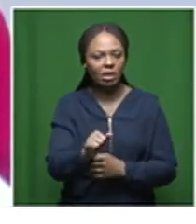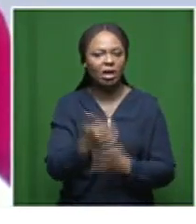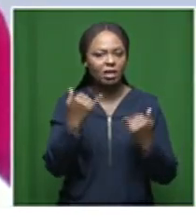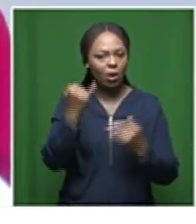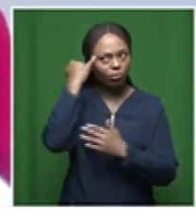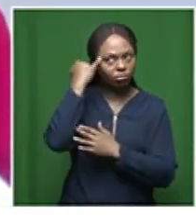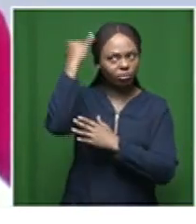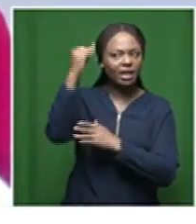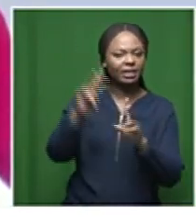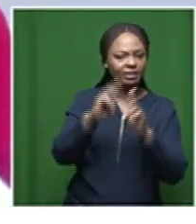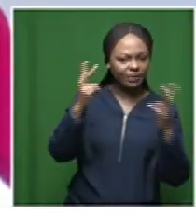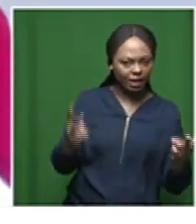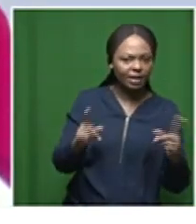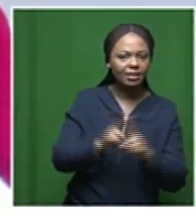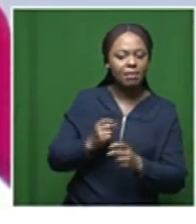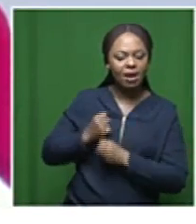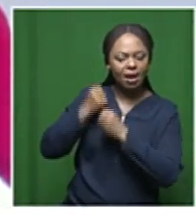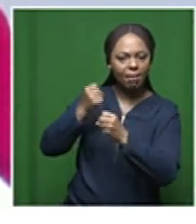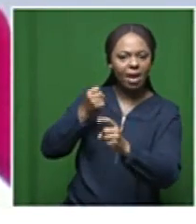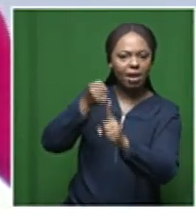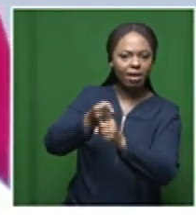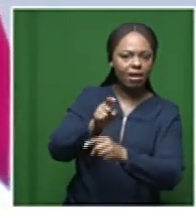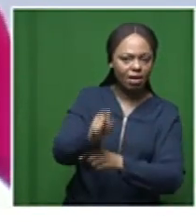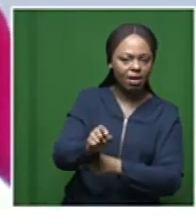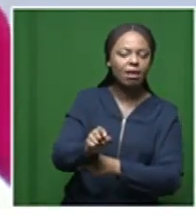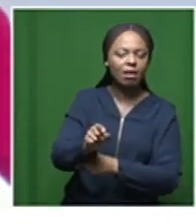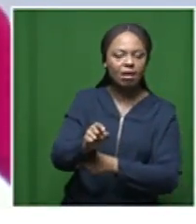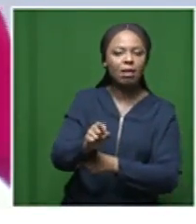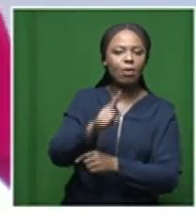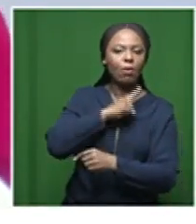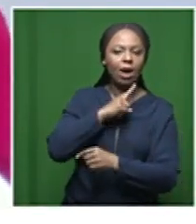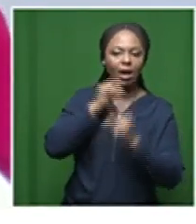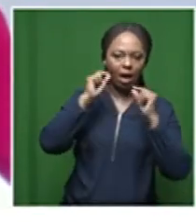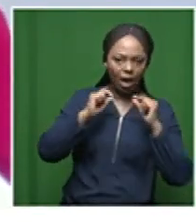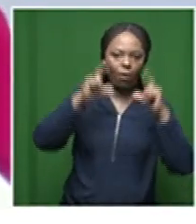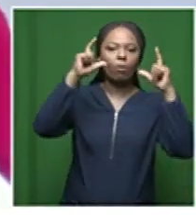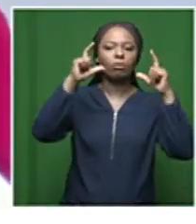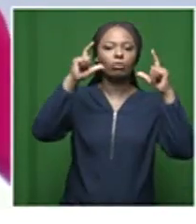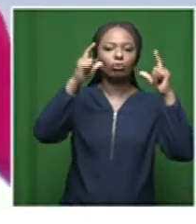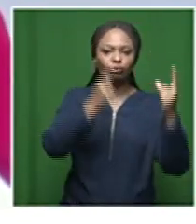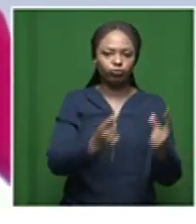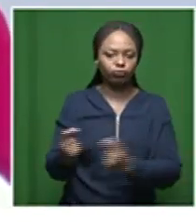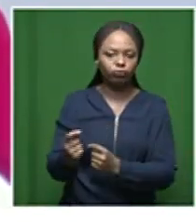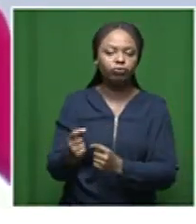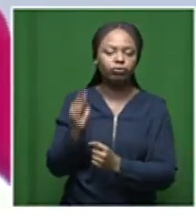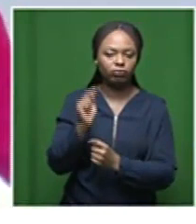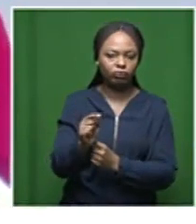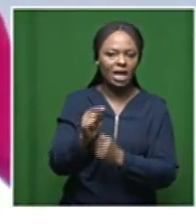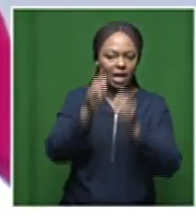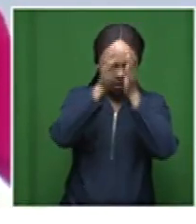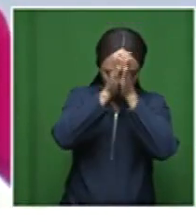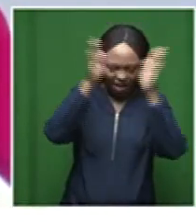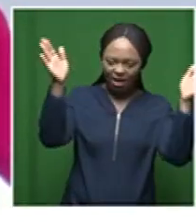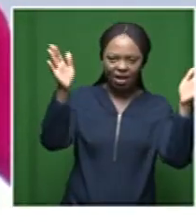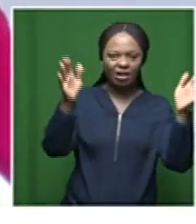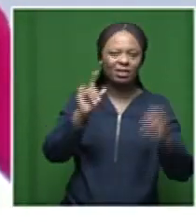initiatives and campaigns which are intended to raise awareness with the general public,